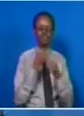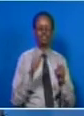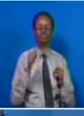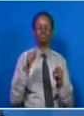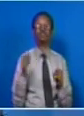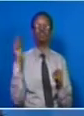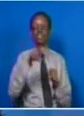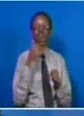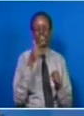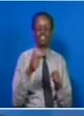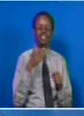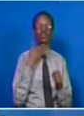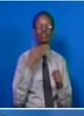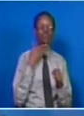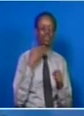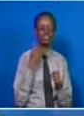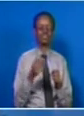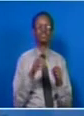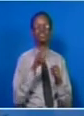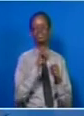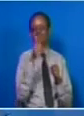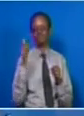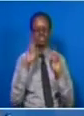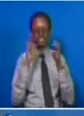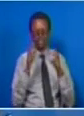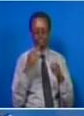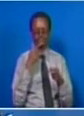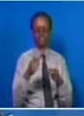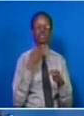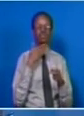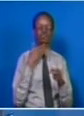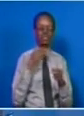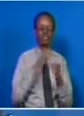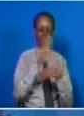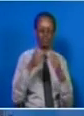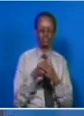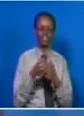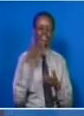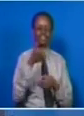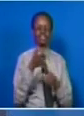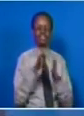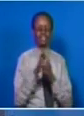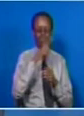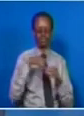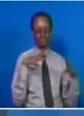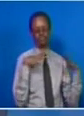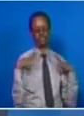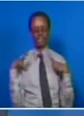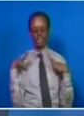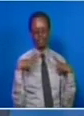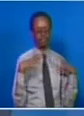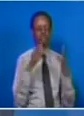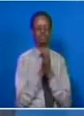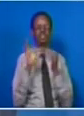for my children, I want health care. I think we have a very good country, a great country to be proud of. And I wish Kenyans would look into